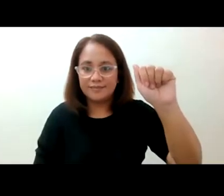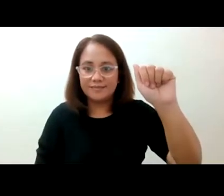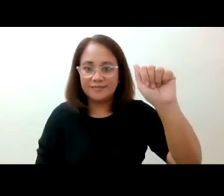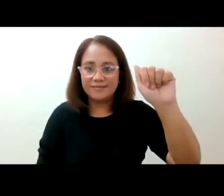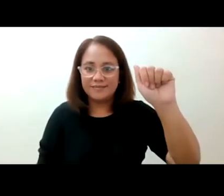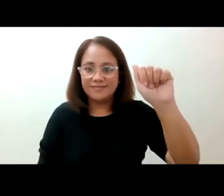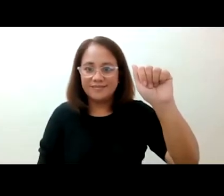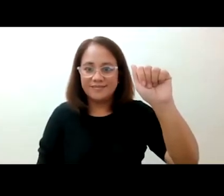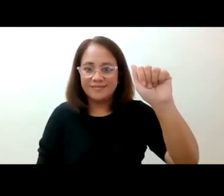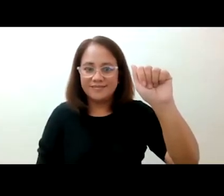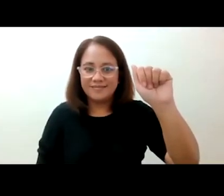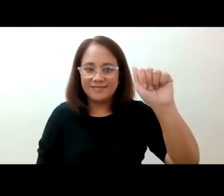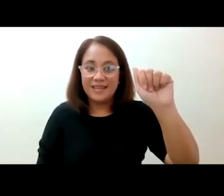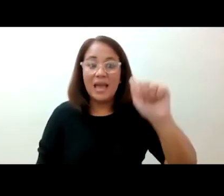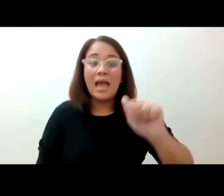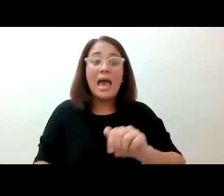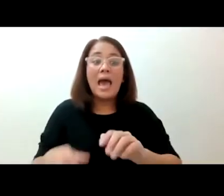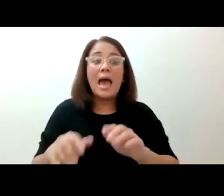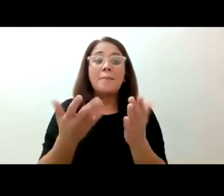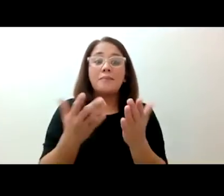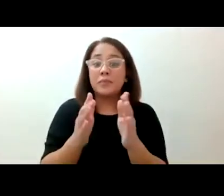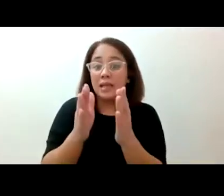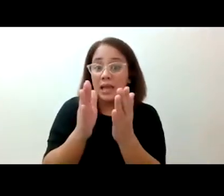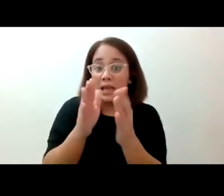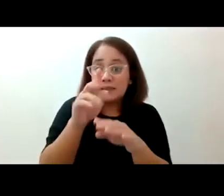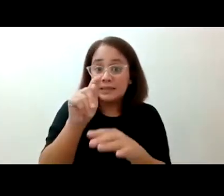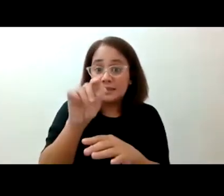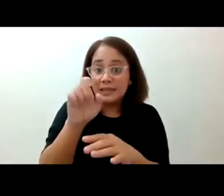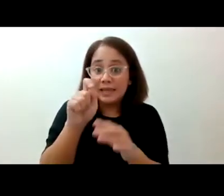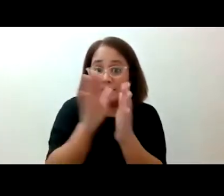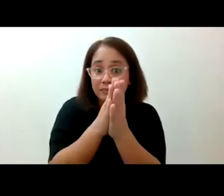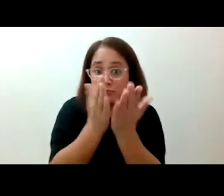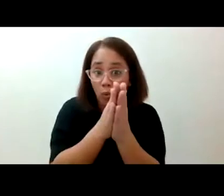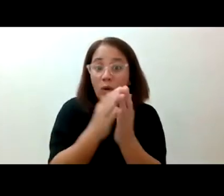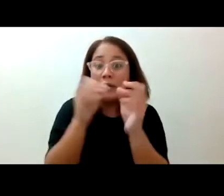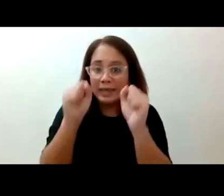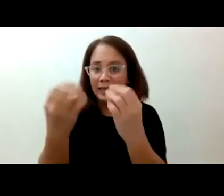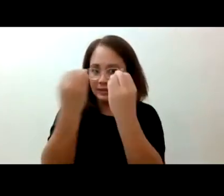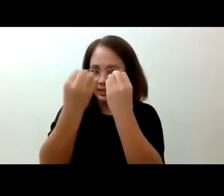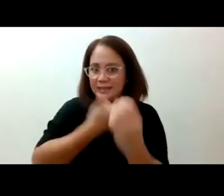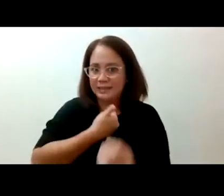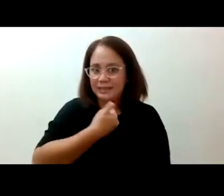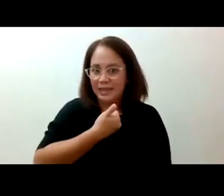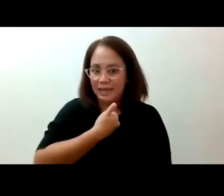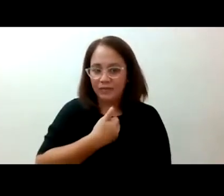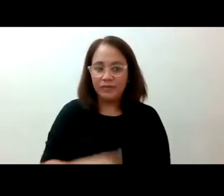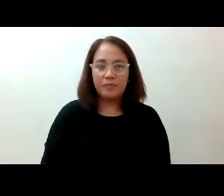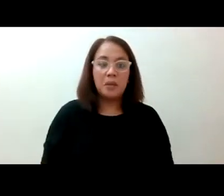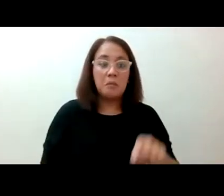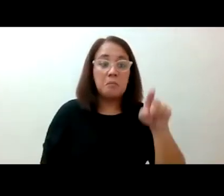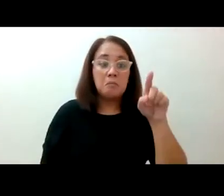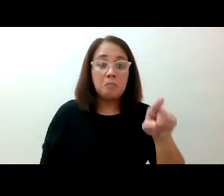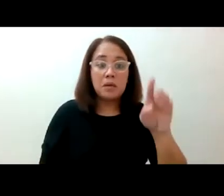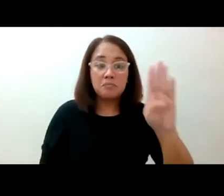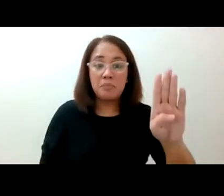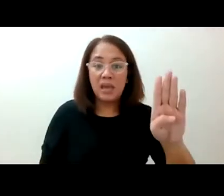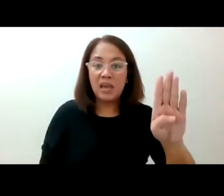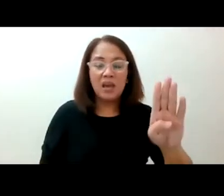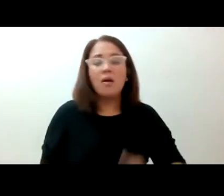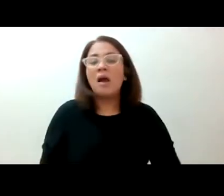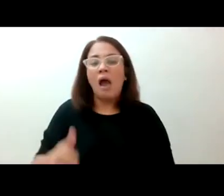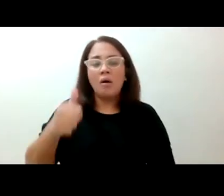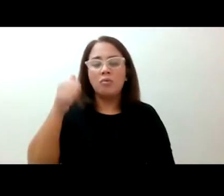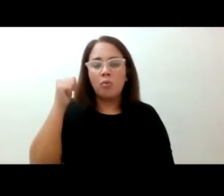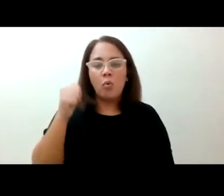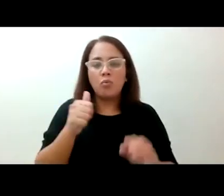In a textbook, you can teach yourself, but B, we don't want you learning from the handbook. We want you learning from a deaf